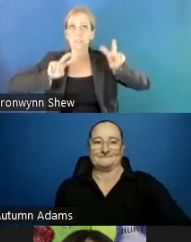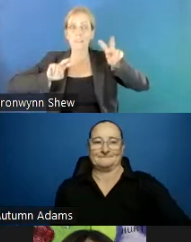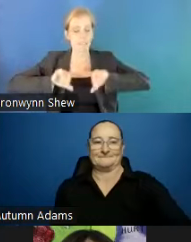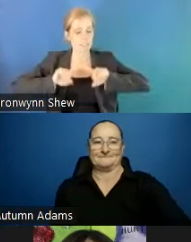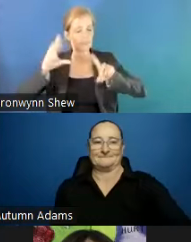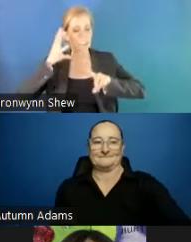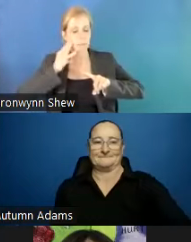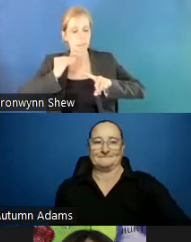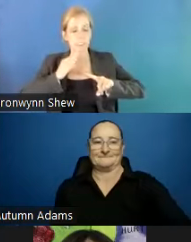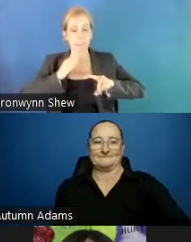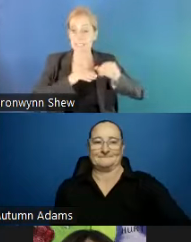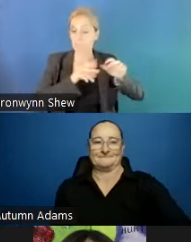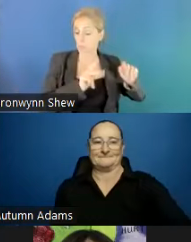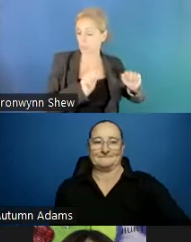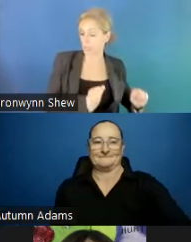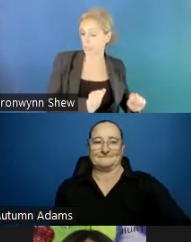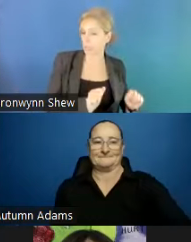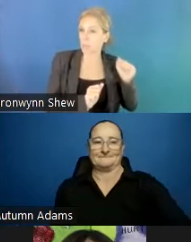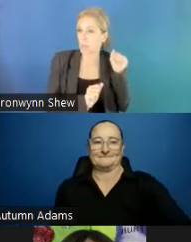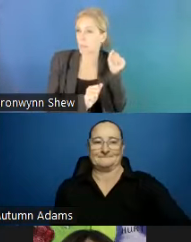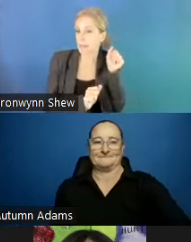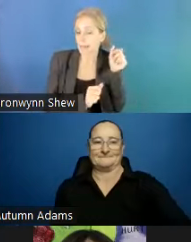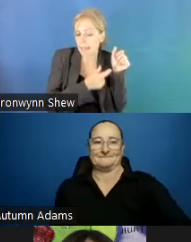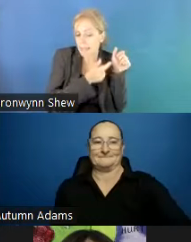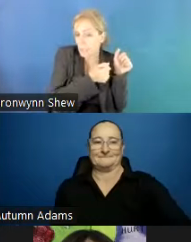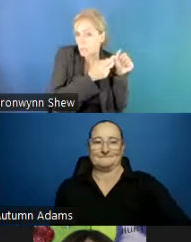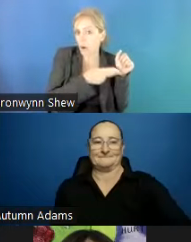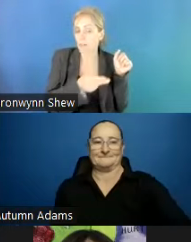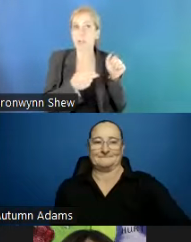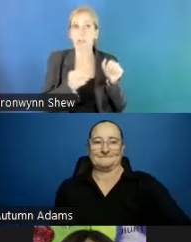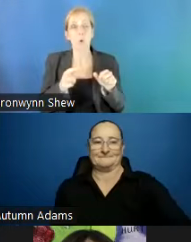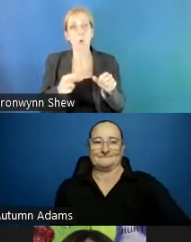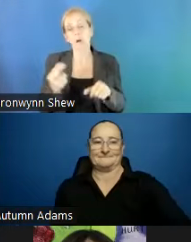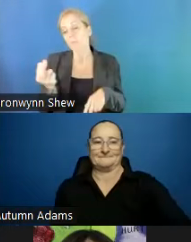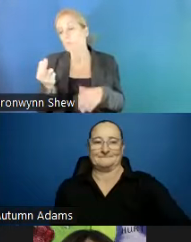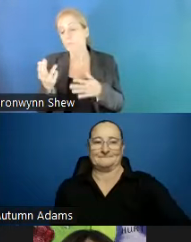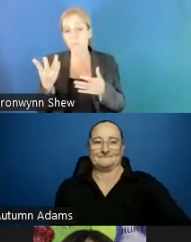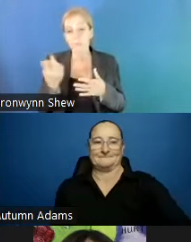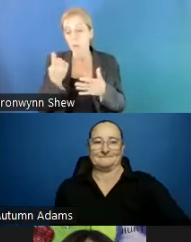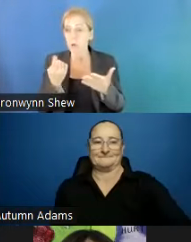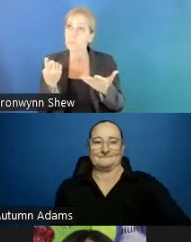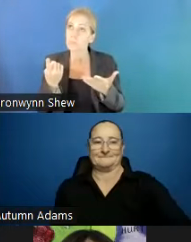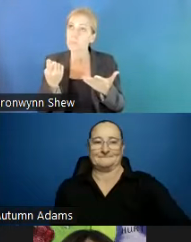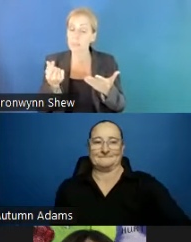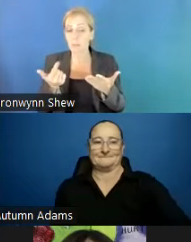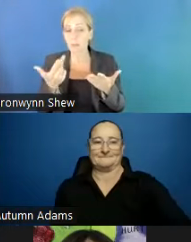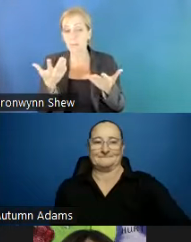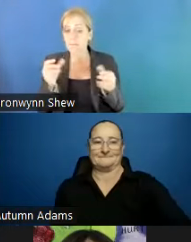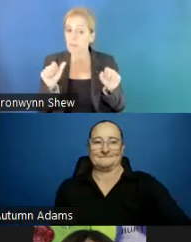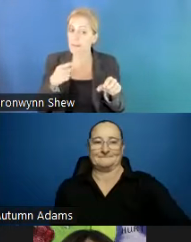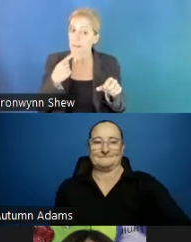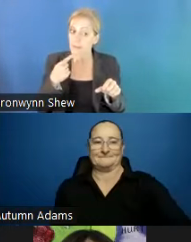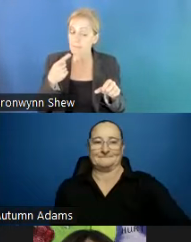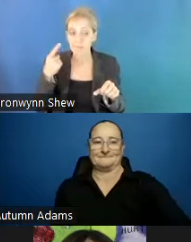little bit or somebody that can hear a lot more. There's so many different factors that go into it.